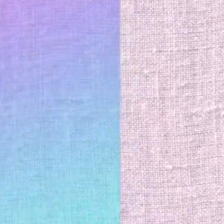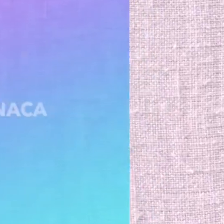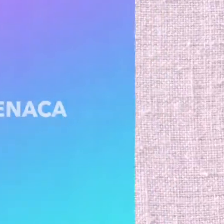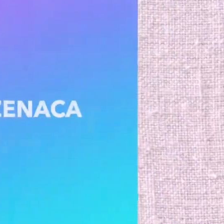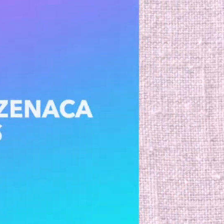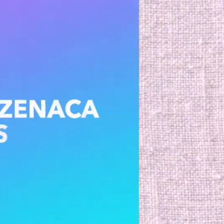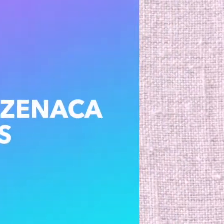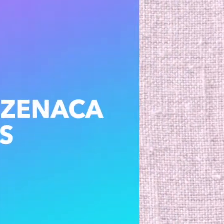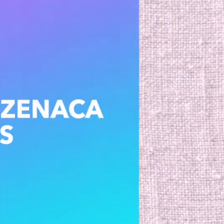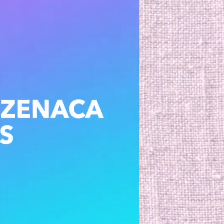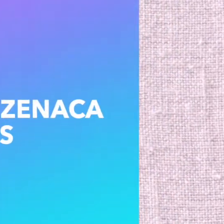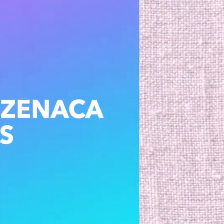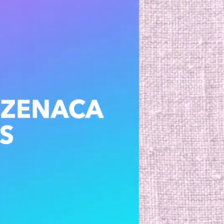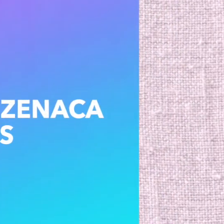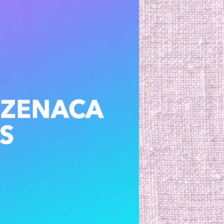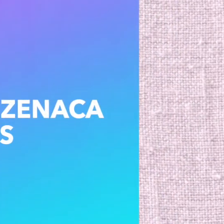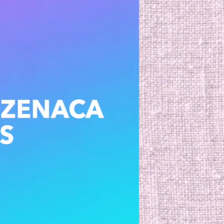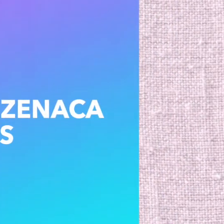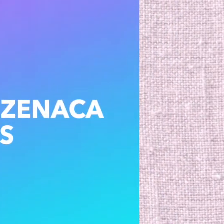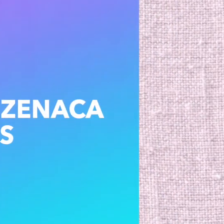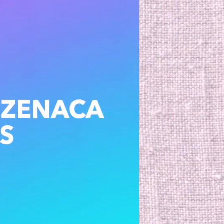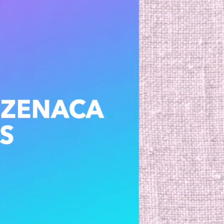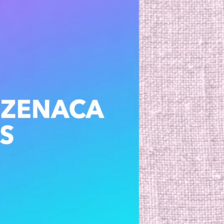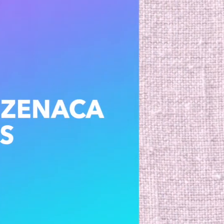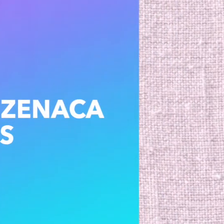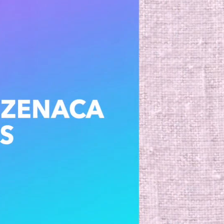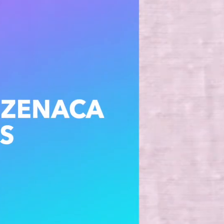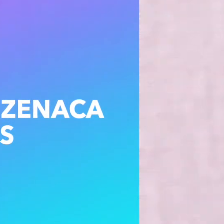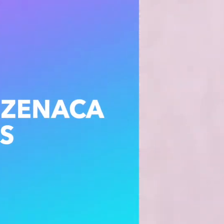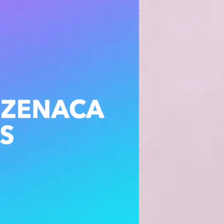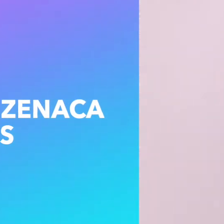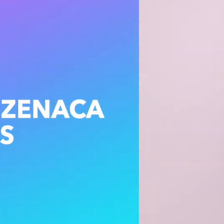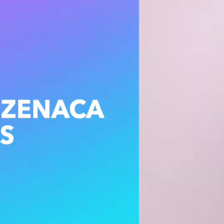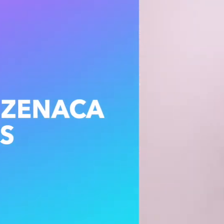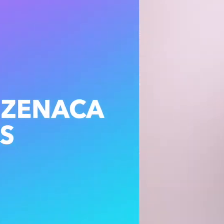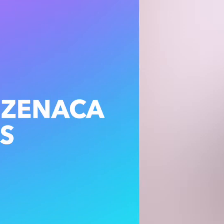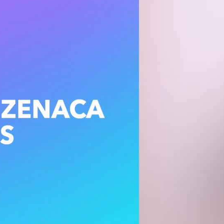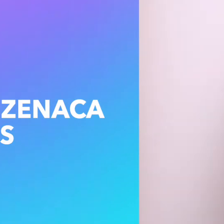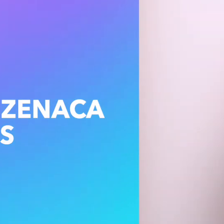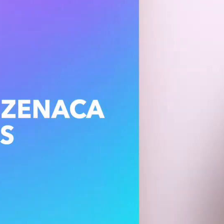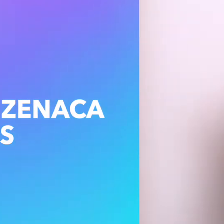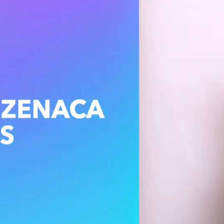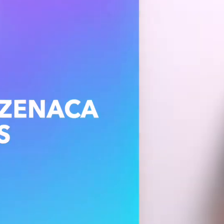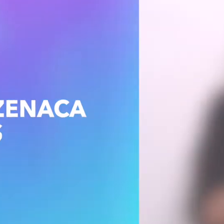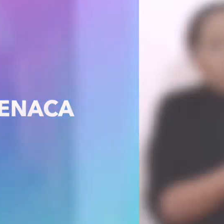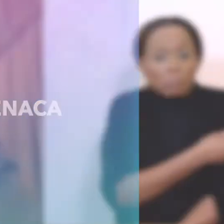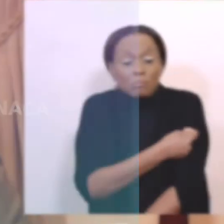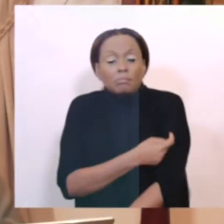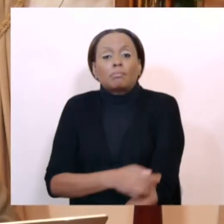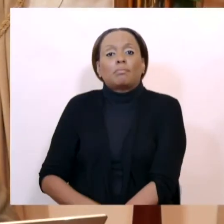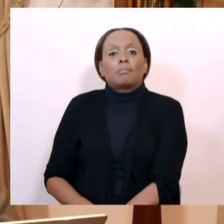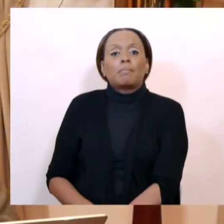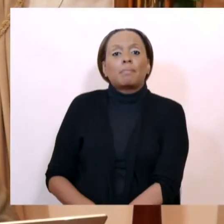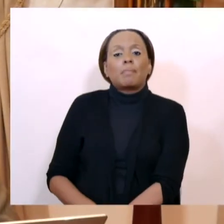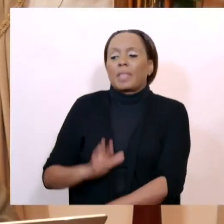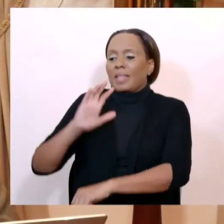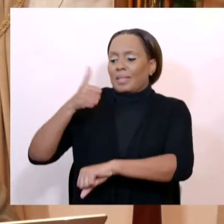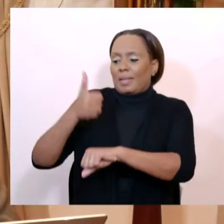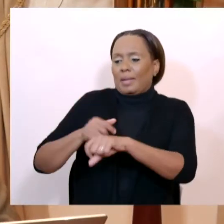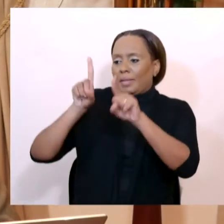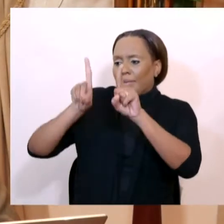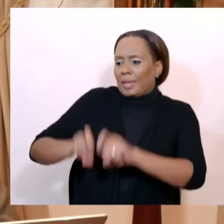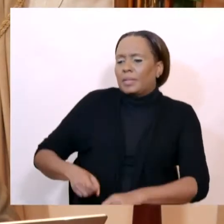When the vaccine trials were first announced in terms of the results, the trials were designed in such a way that they were looking for